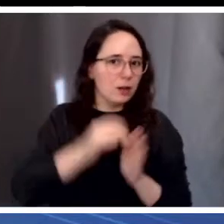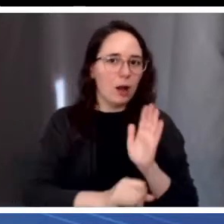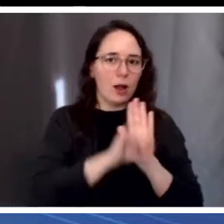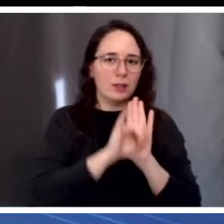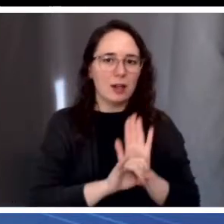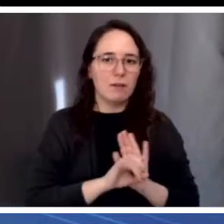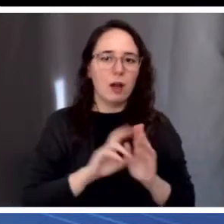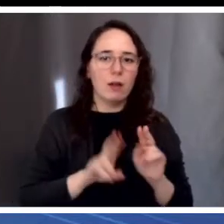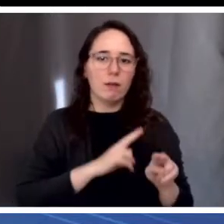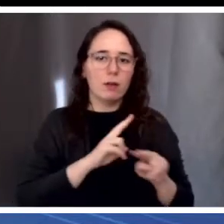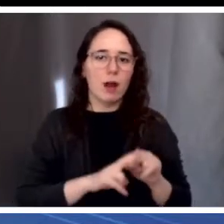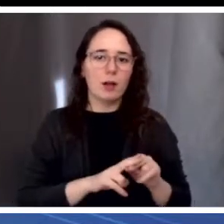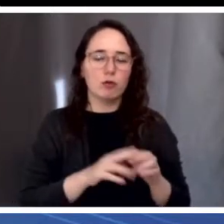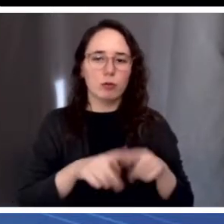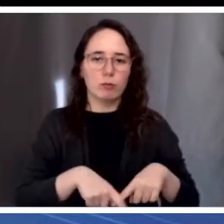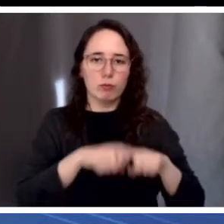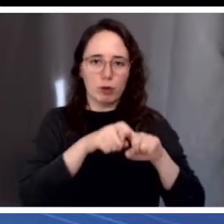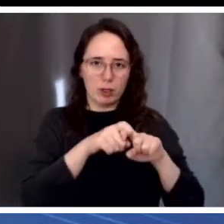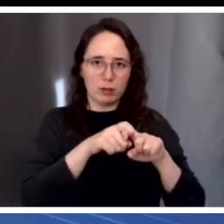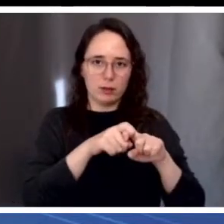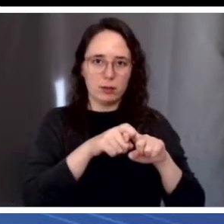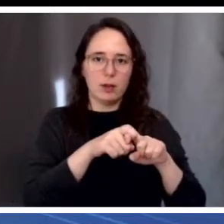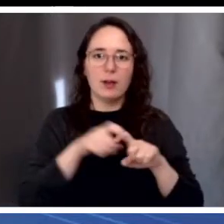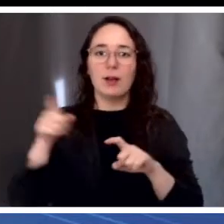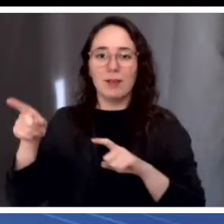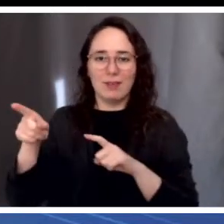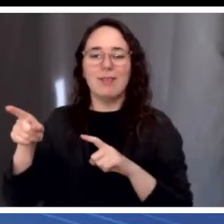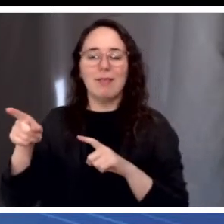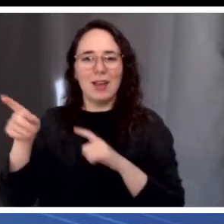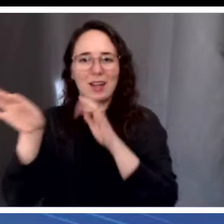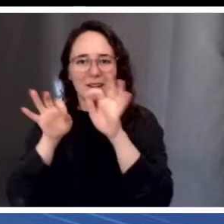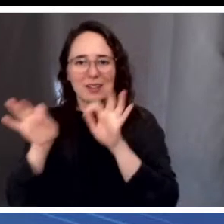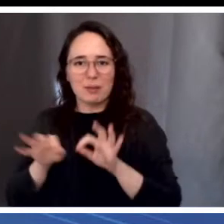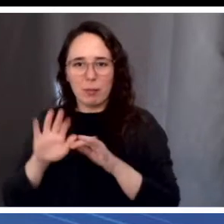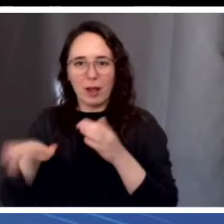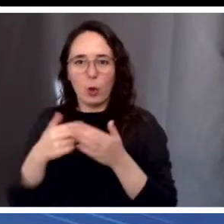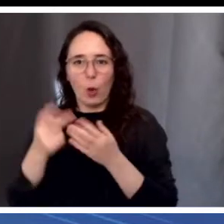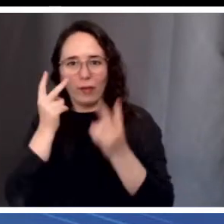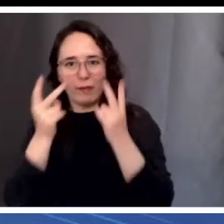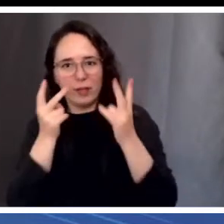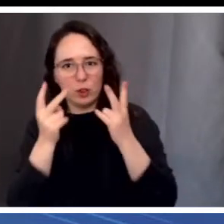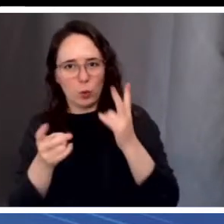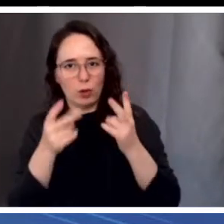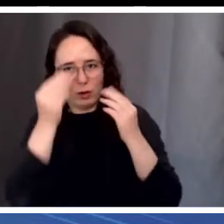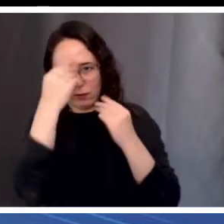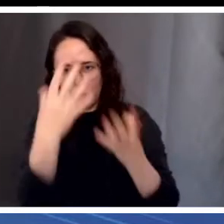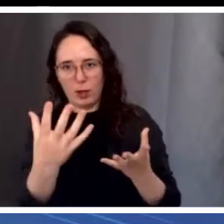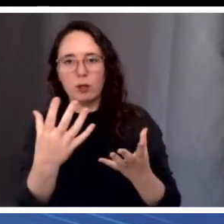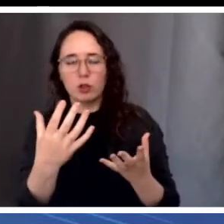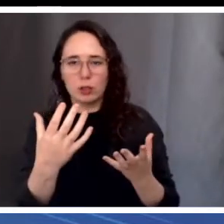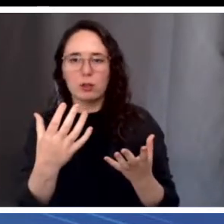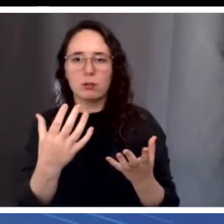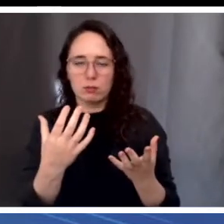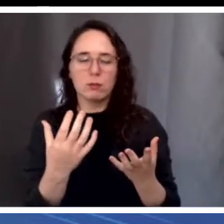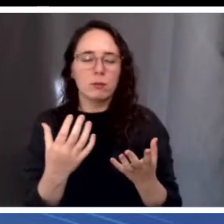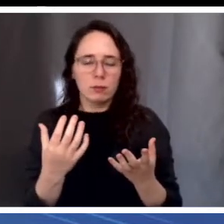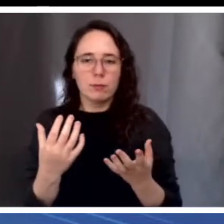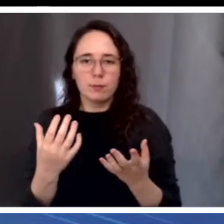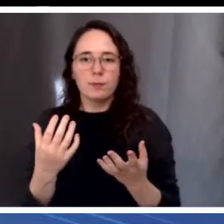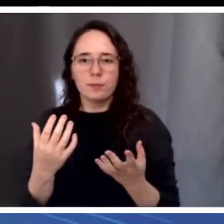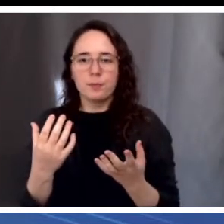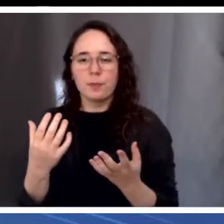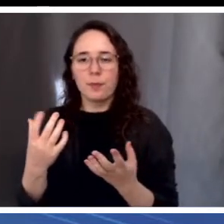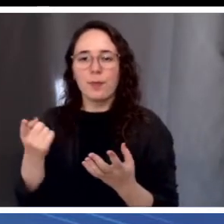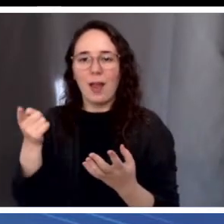describe all the visual content that we think is necessary. We can sort of implement and place into those spaces,